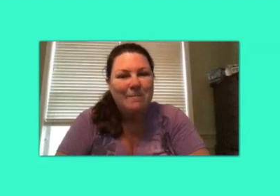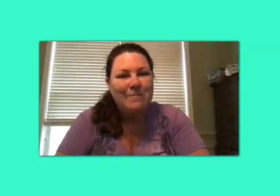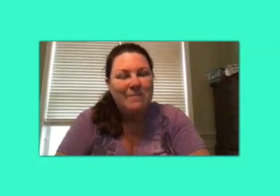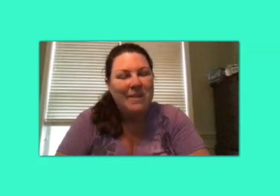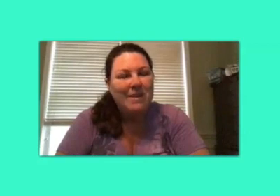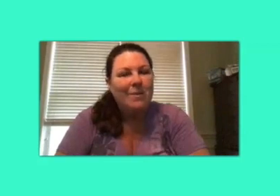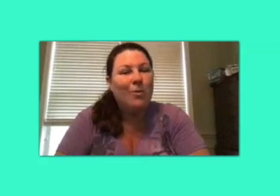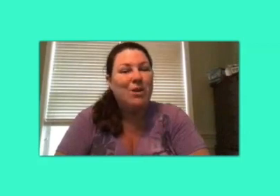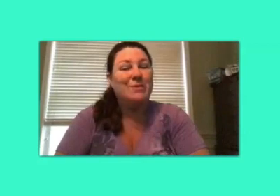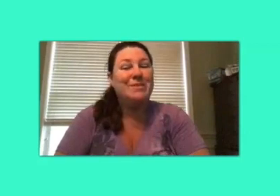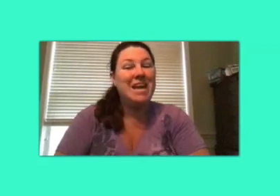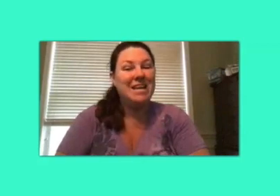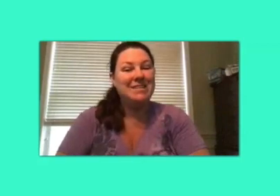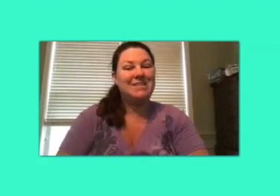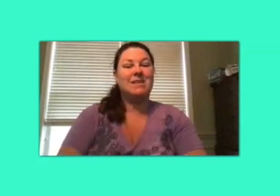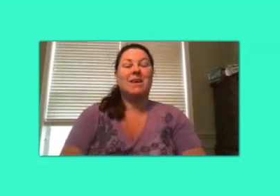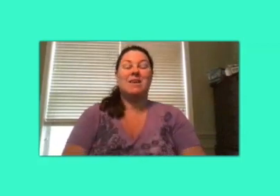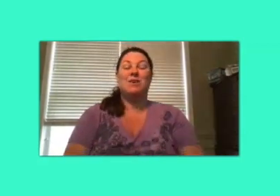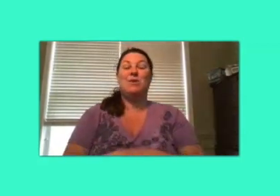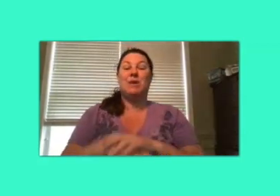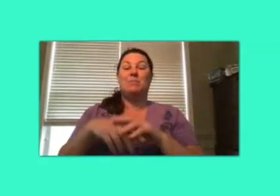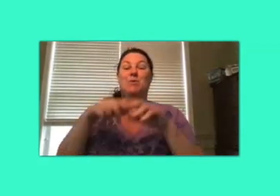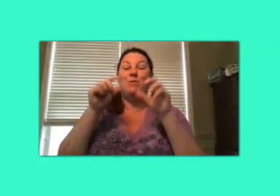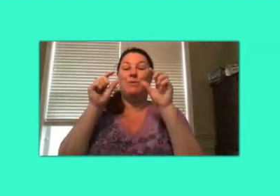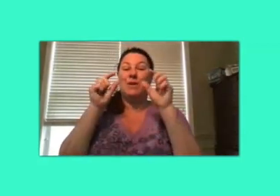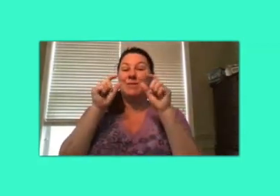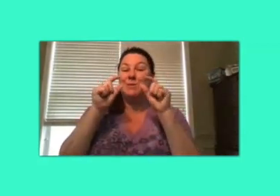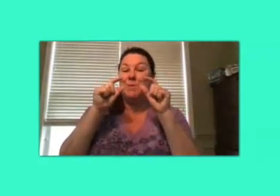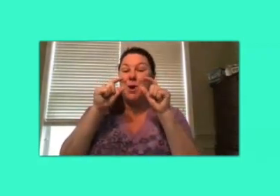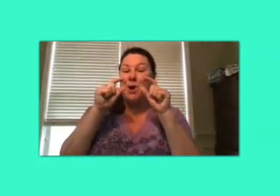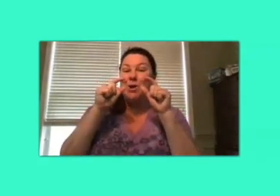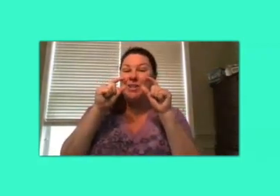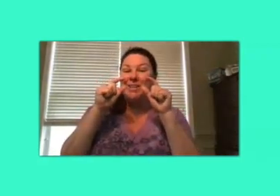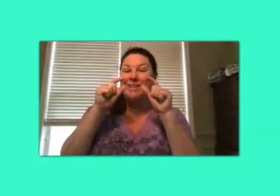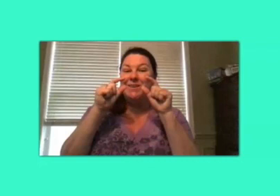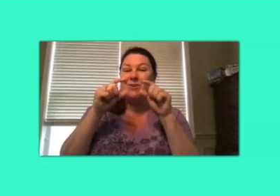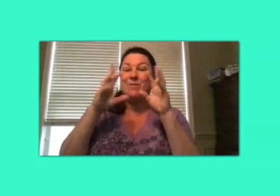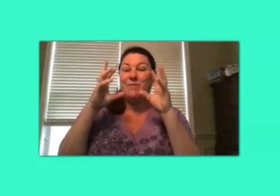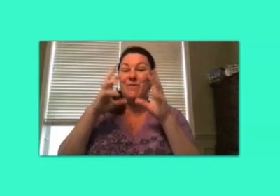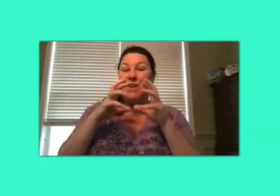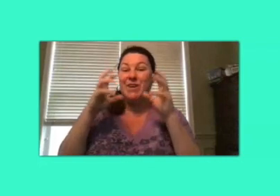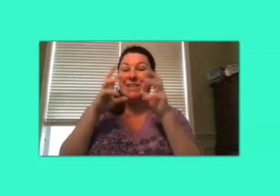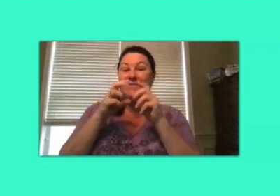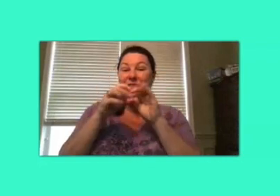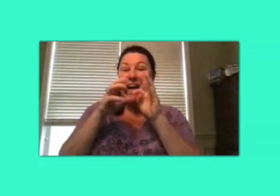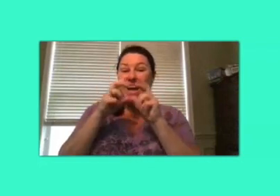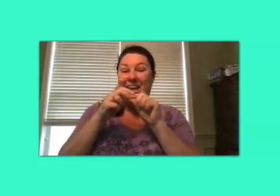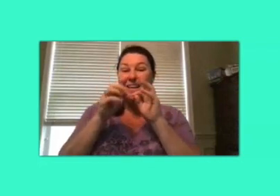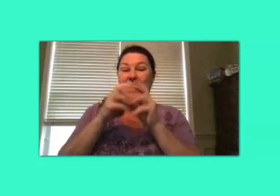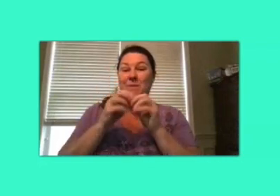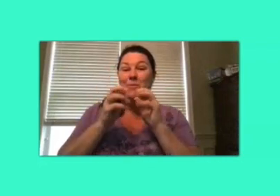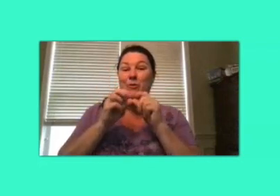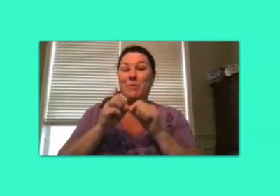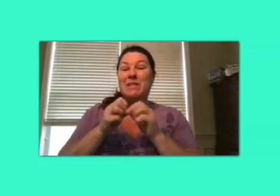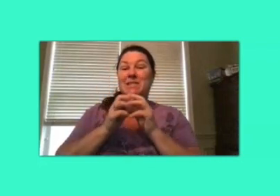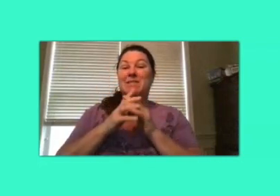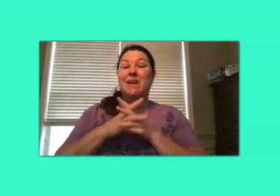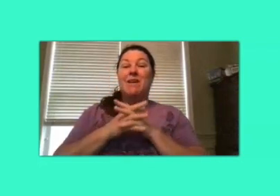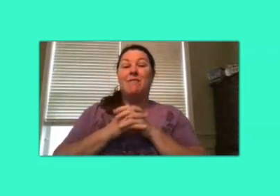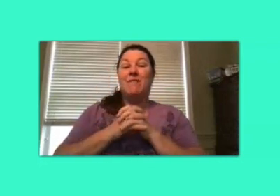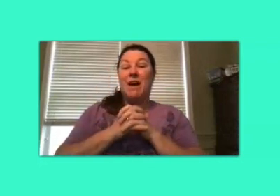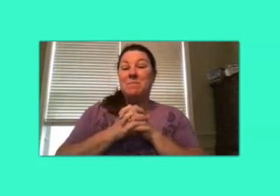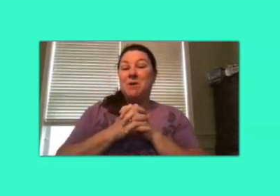things. When you dance, you can move small or very fine